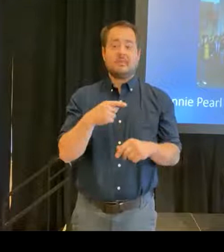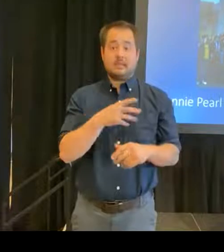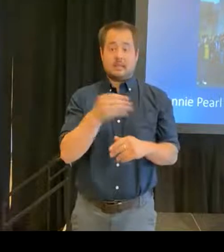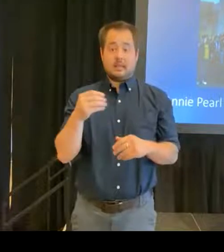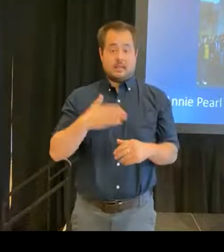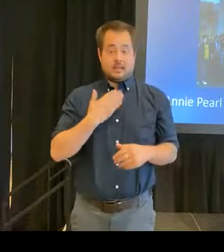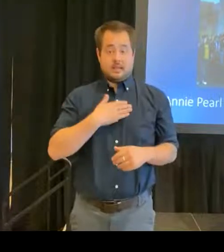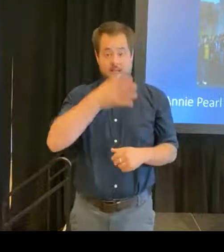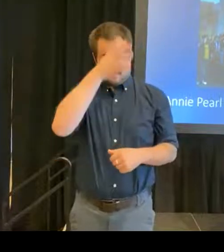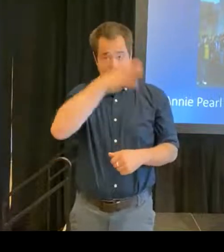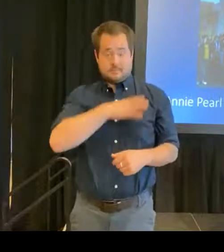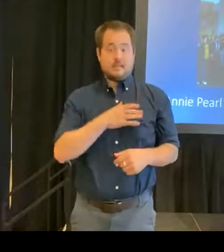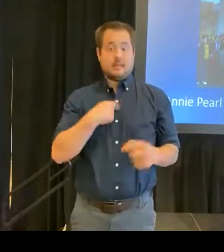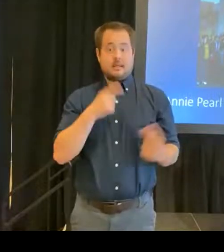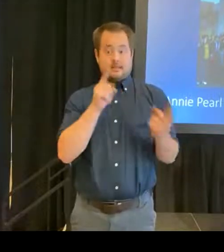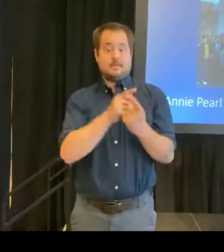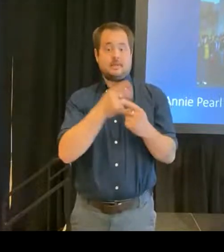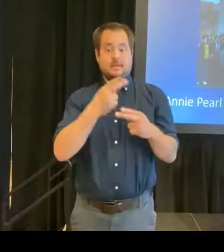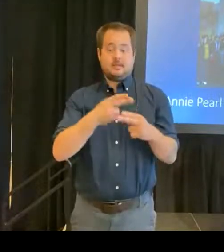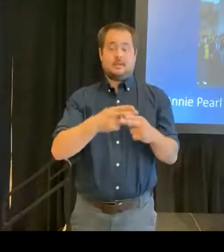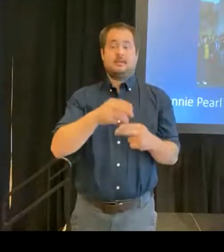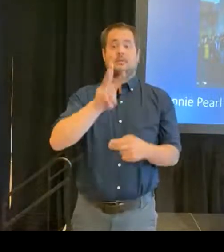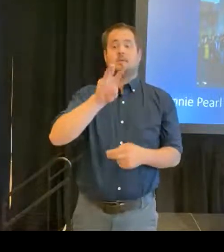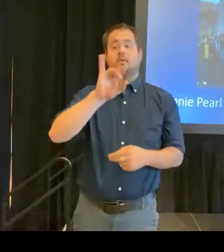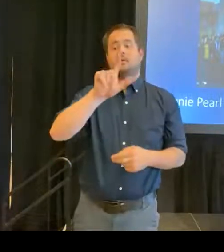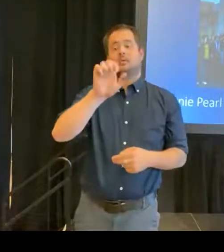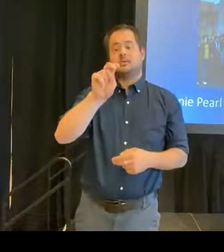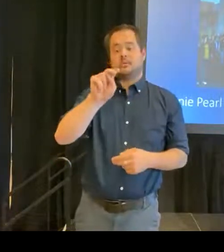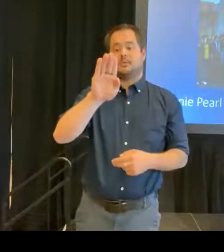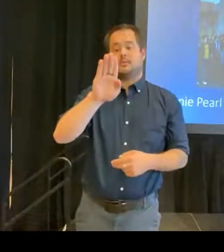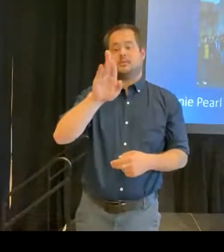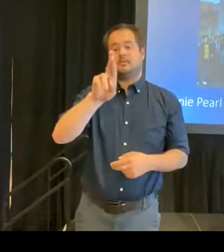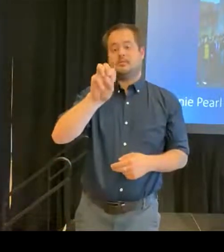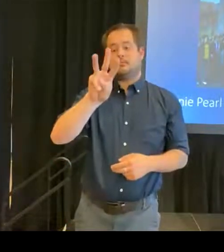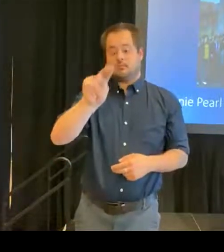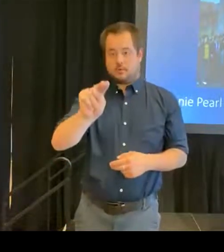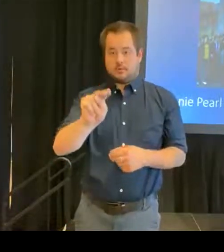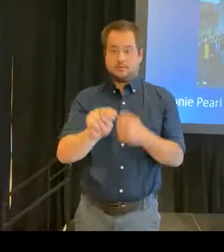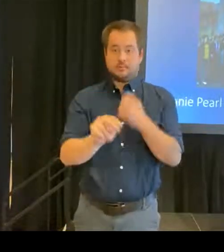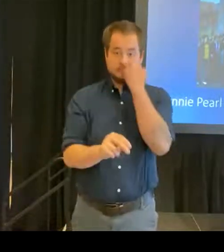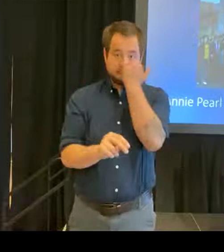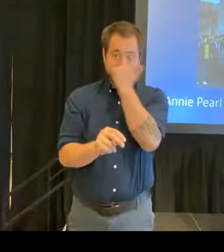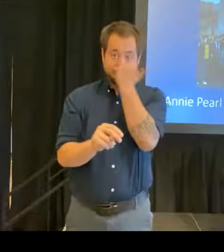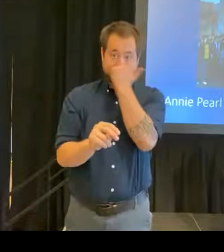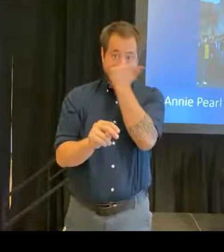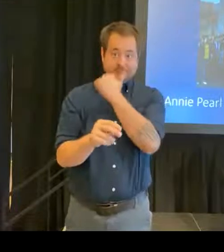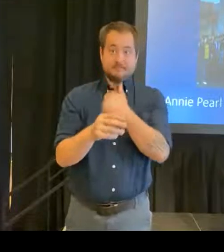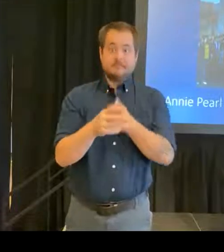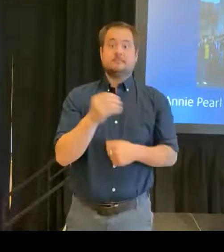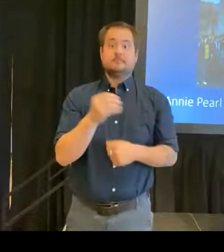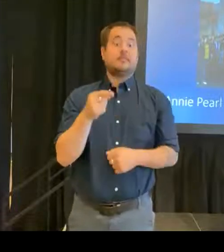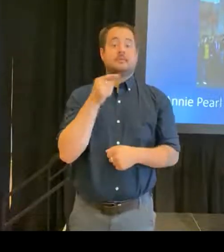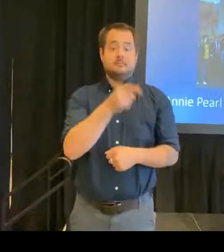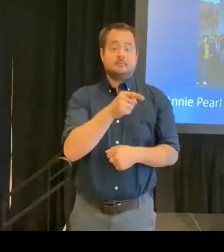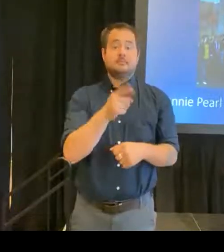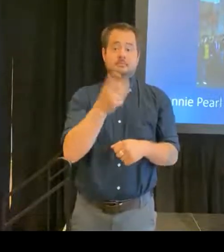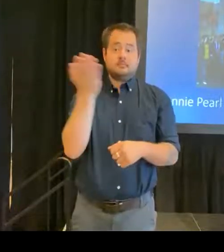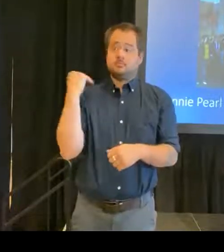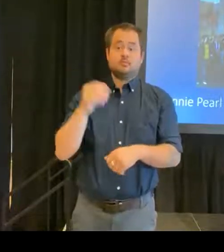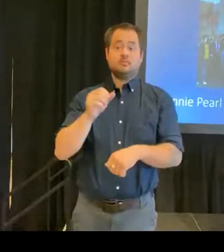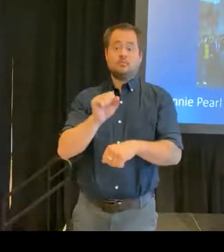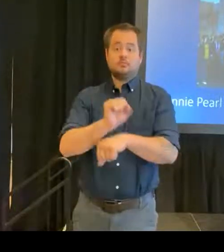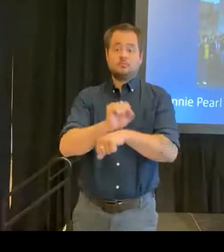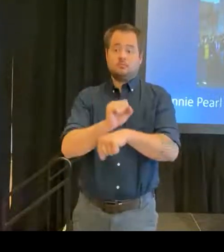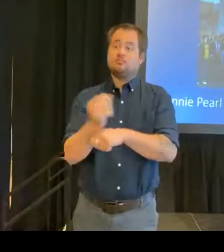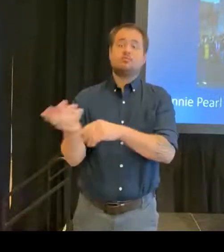of Wilson Brown. And Wilson Brown had been sent there by Reverend Shuttlesworth to work with the Freedom Riders in Birmingham.